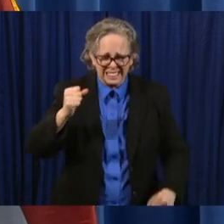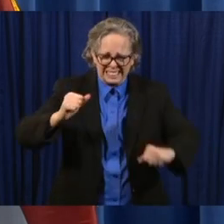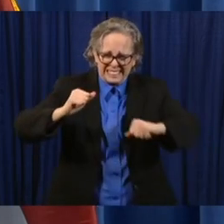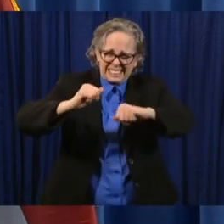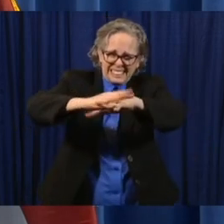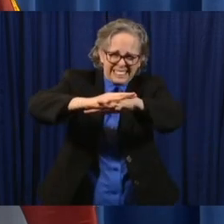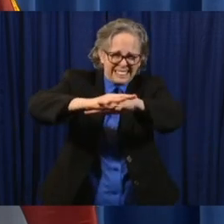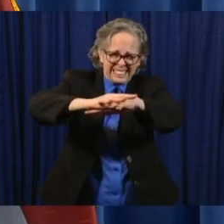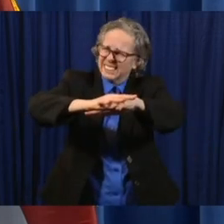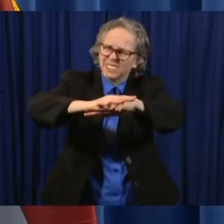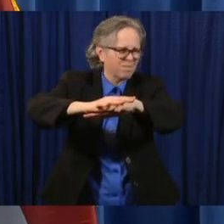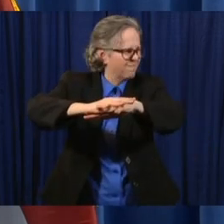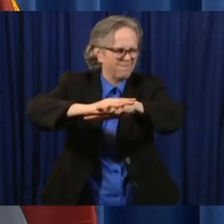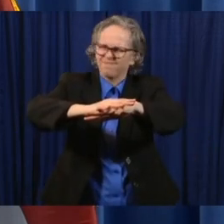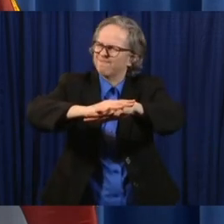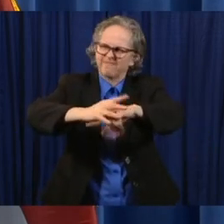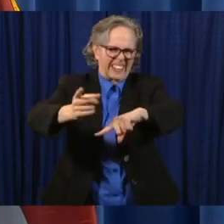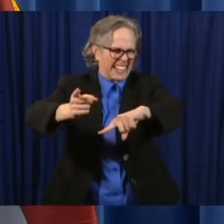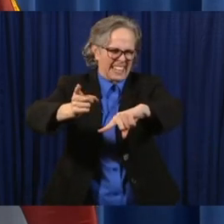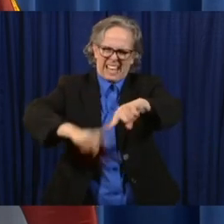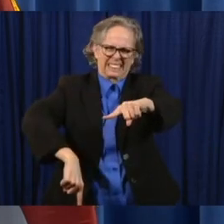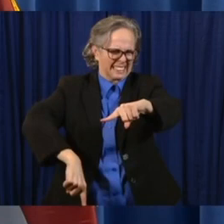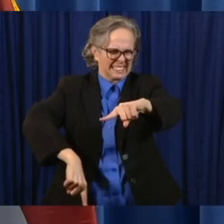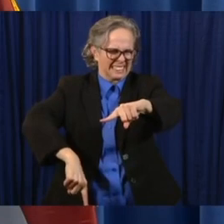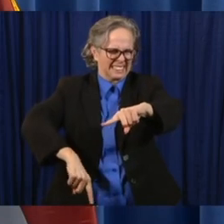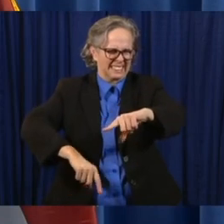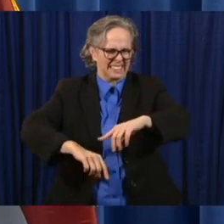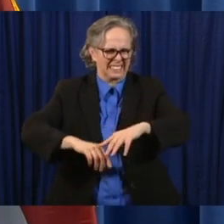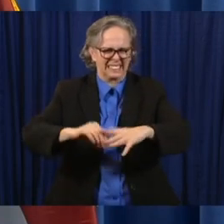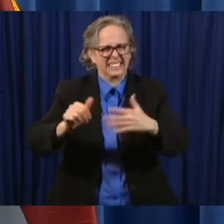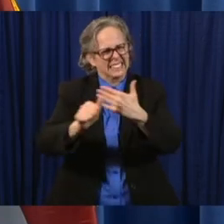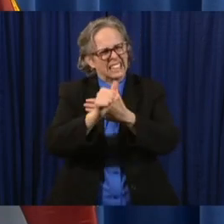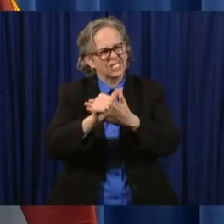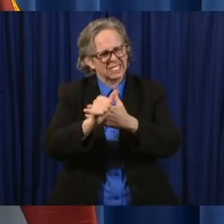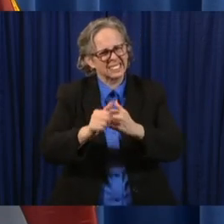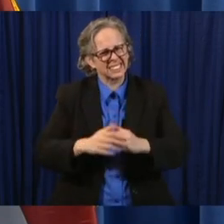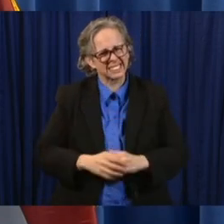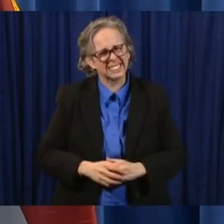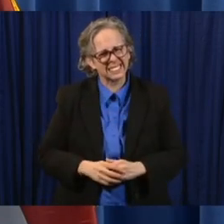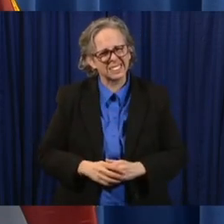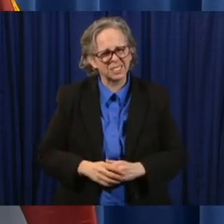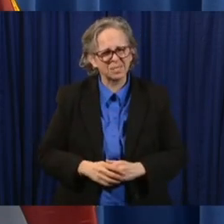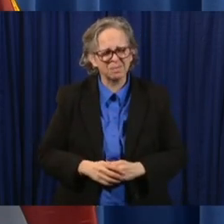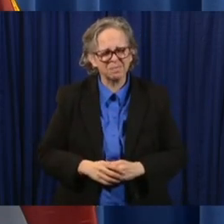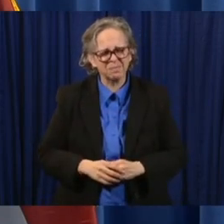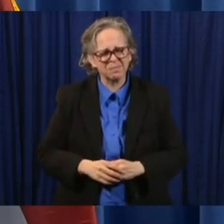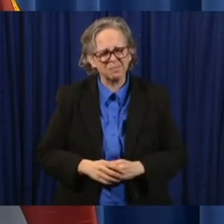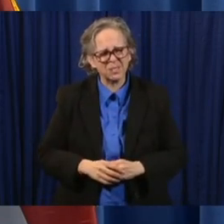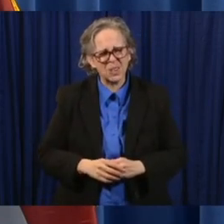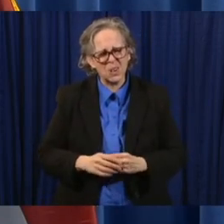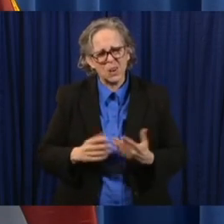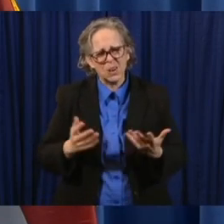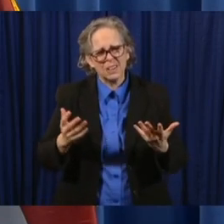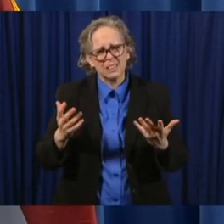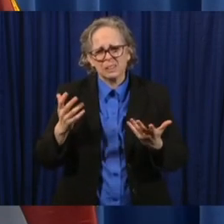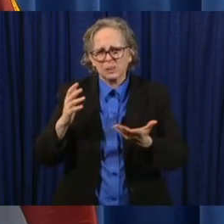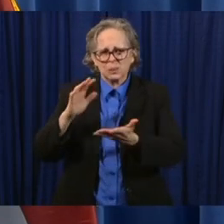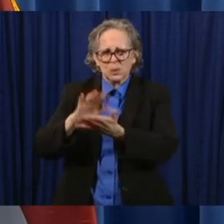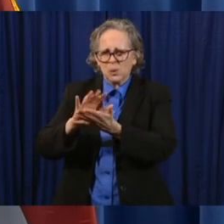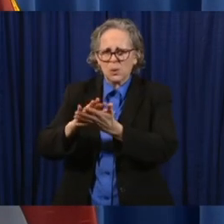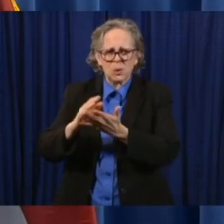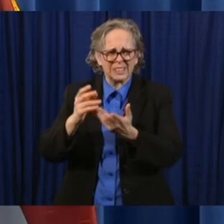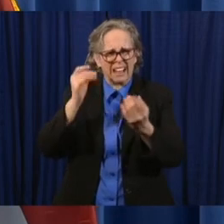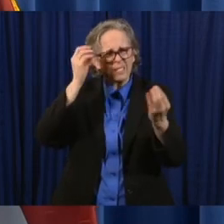people is a dangerous situation, and so just as schools have been innovative in regard